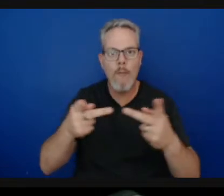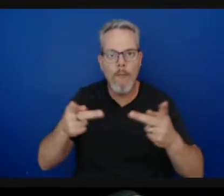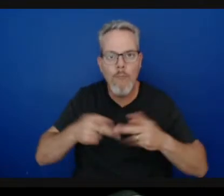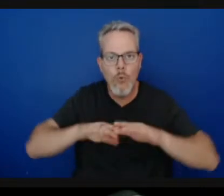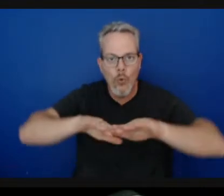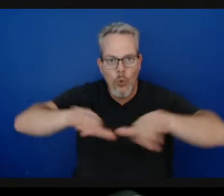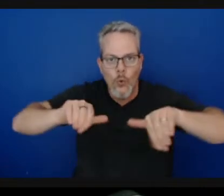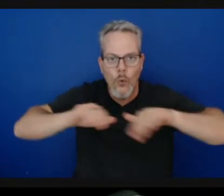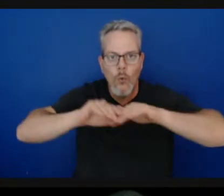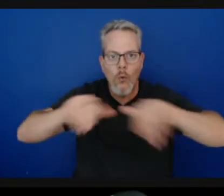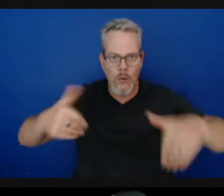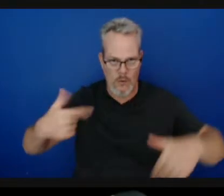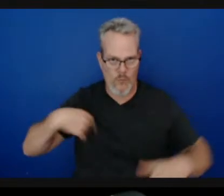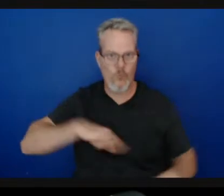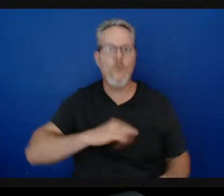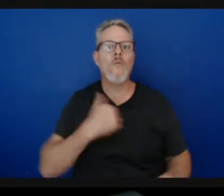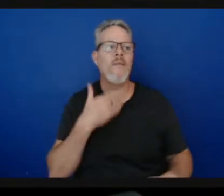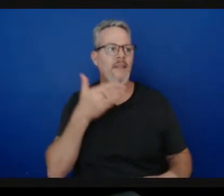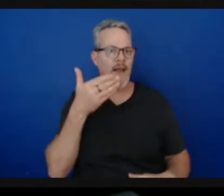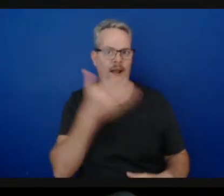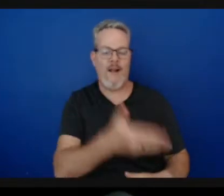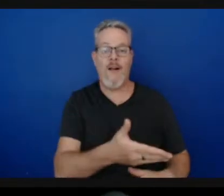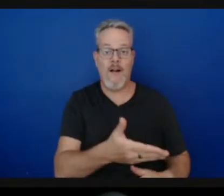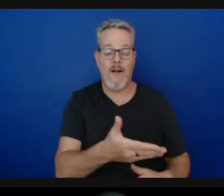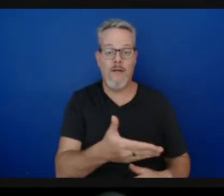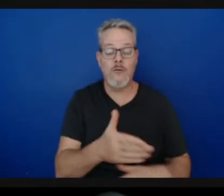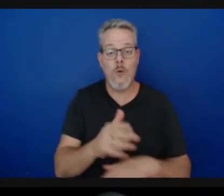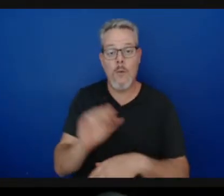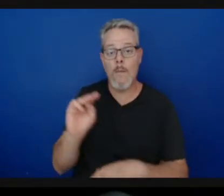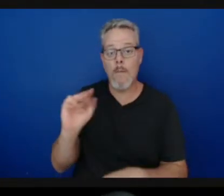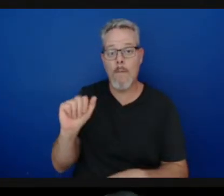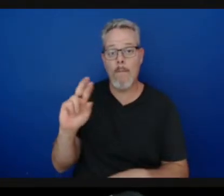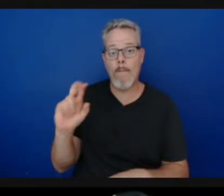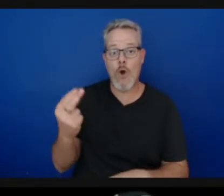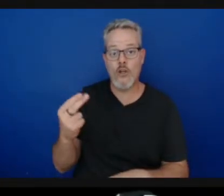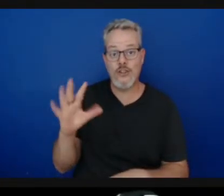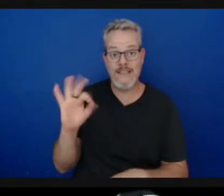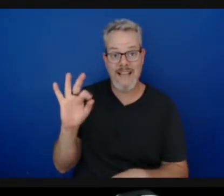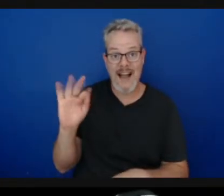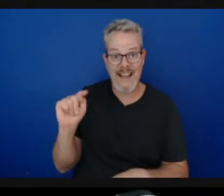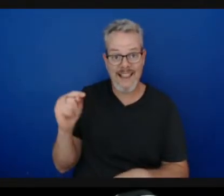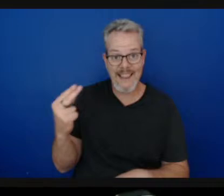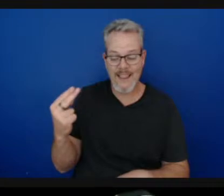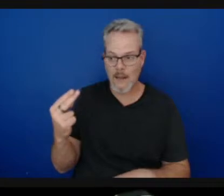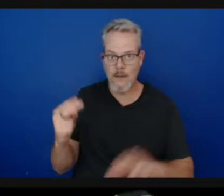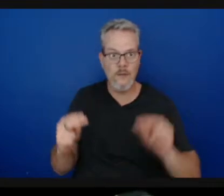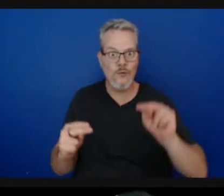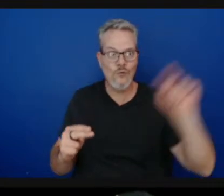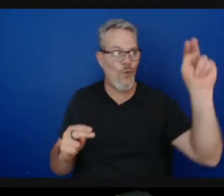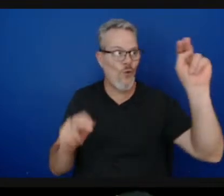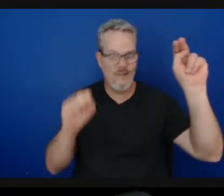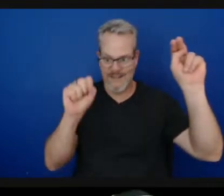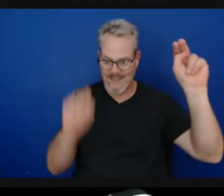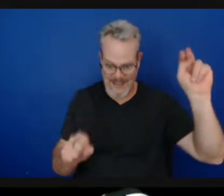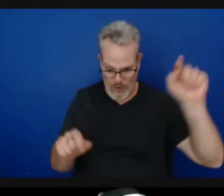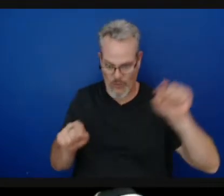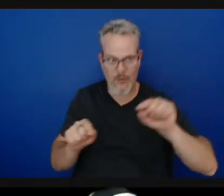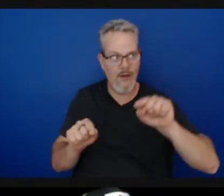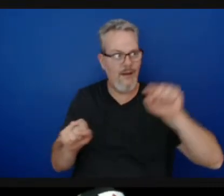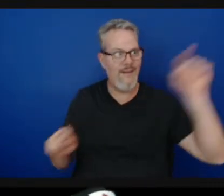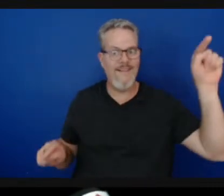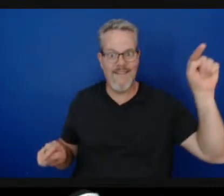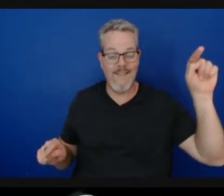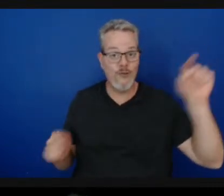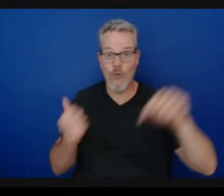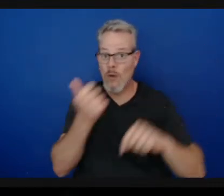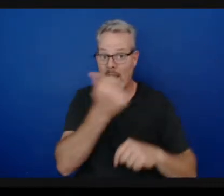going to be in the area. So on March 9th, we will be split north and south across island. And if you're anywhere on island and want